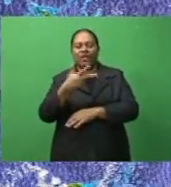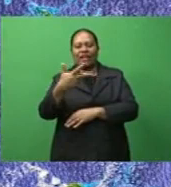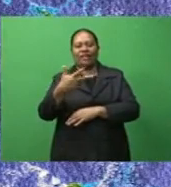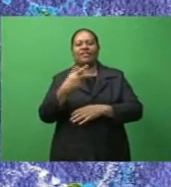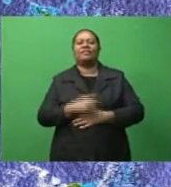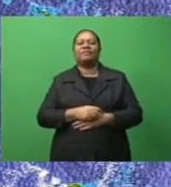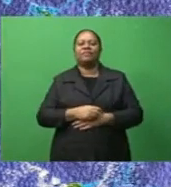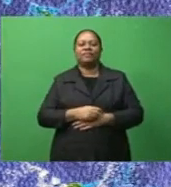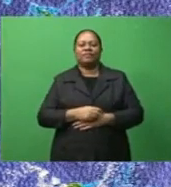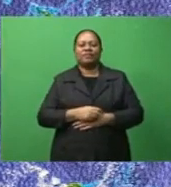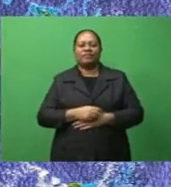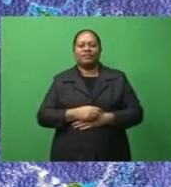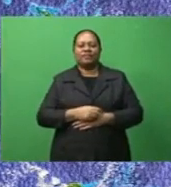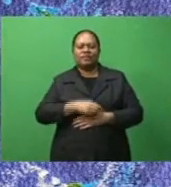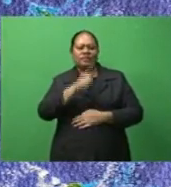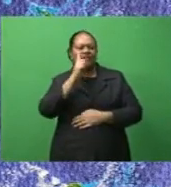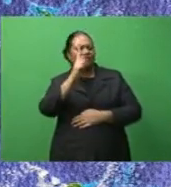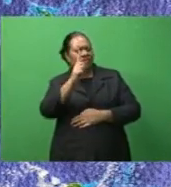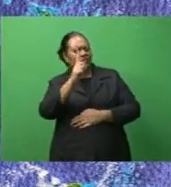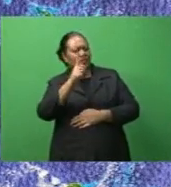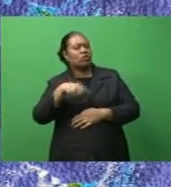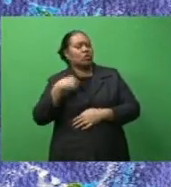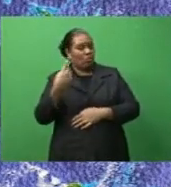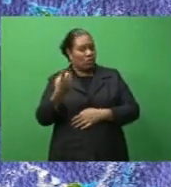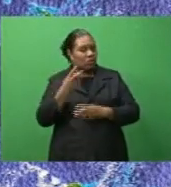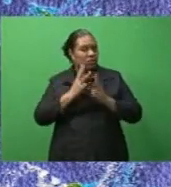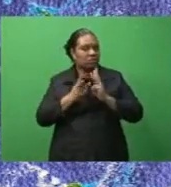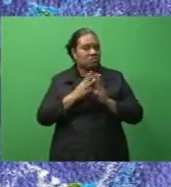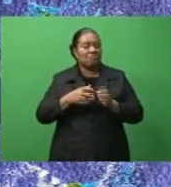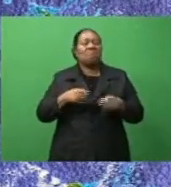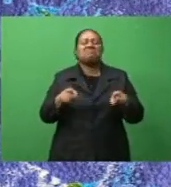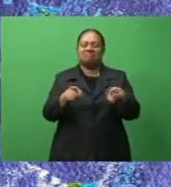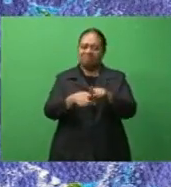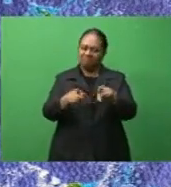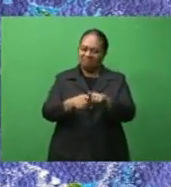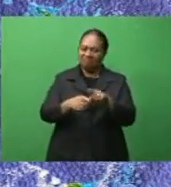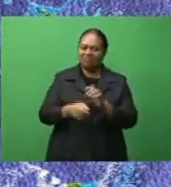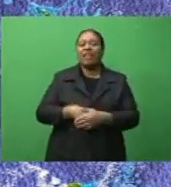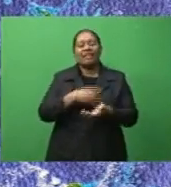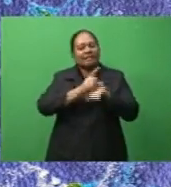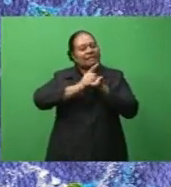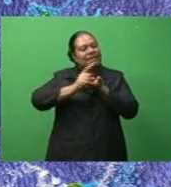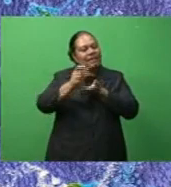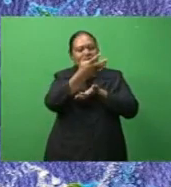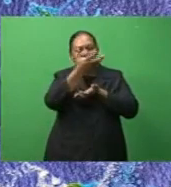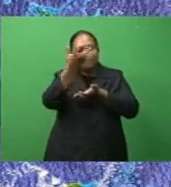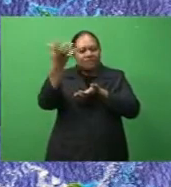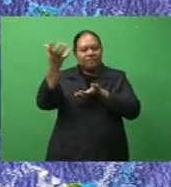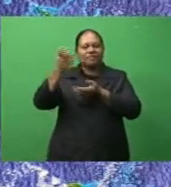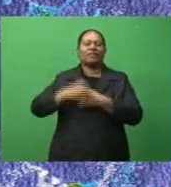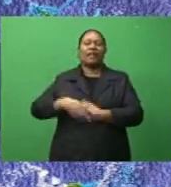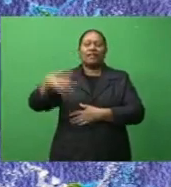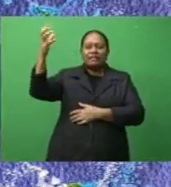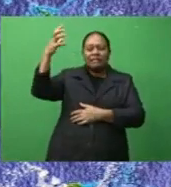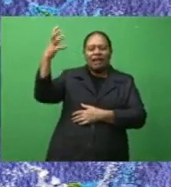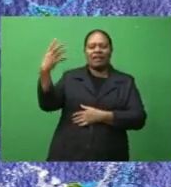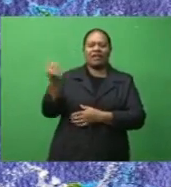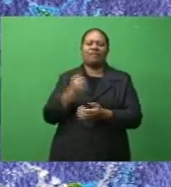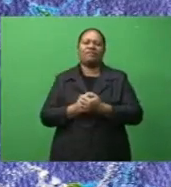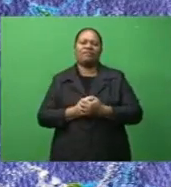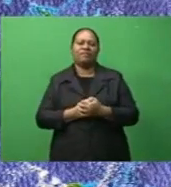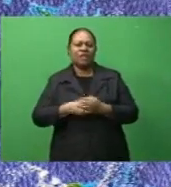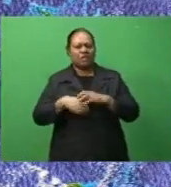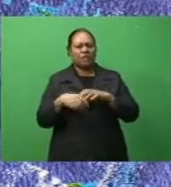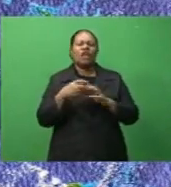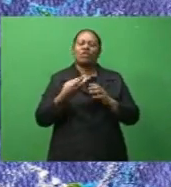morning. Of course, looking at tomorrow's conditions, more of the same, clear skies, sunshine and mild temperatures ranging from the